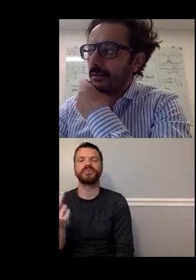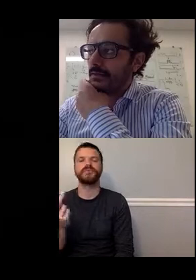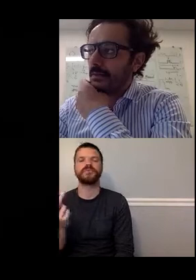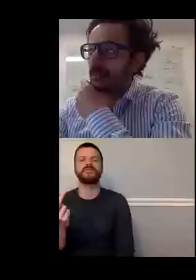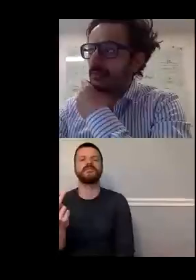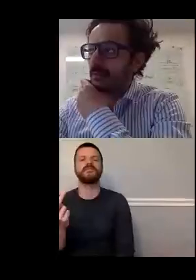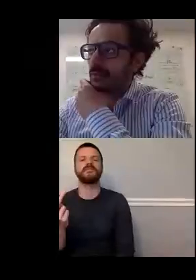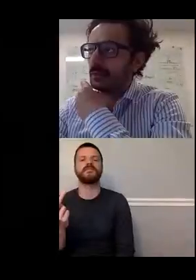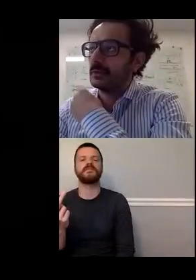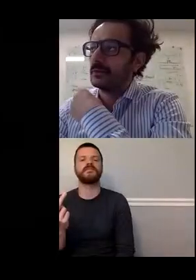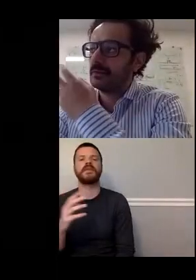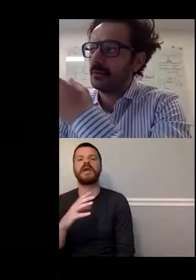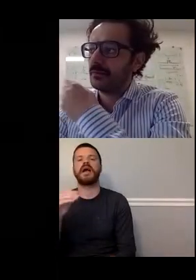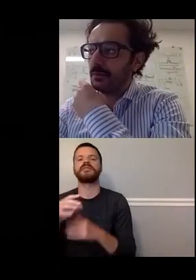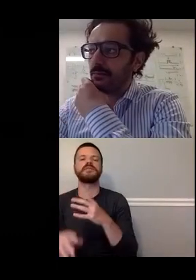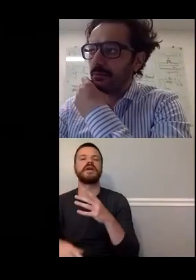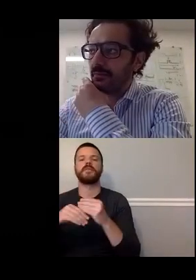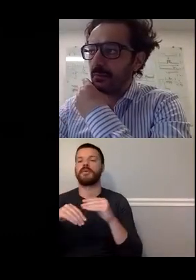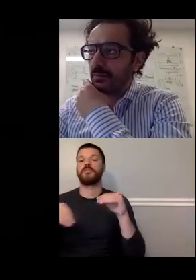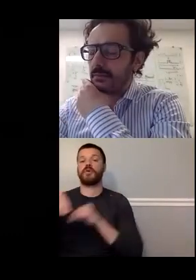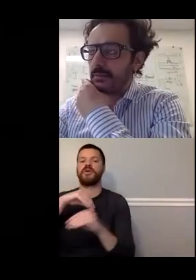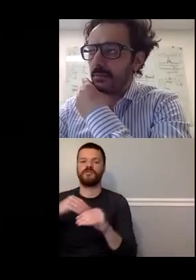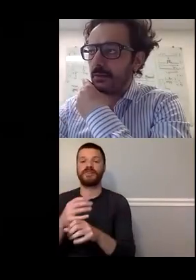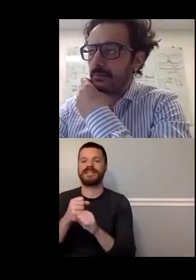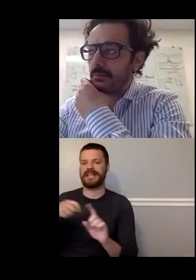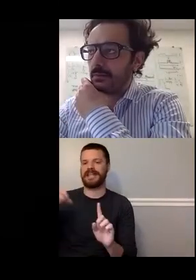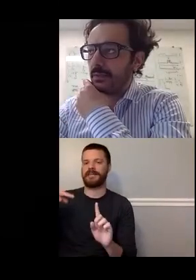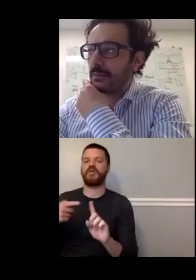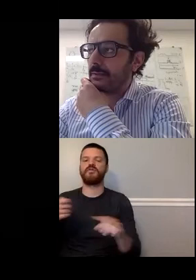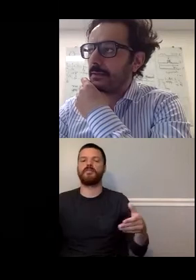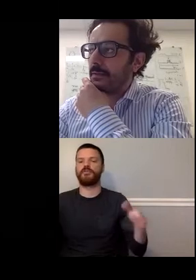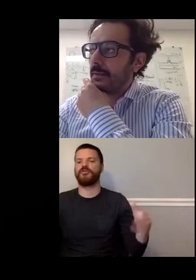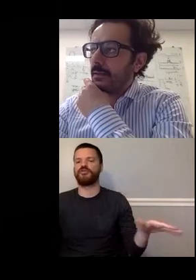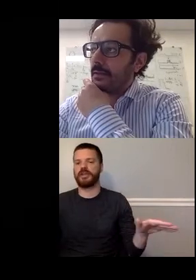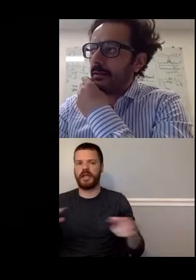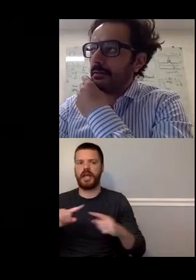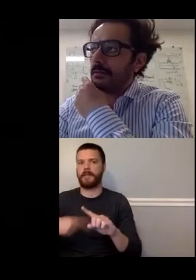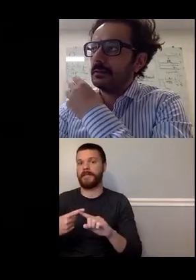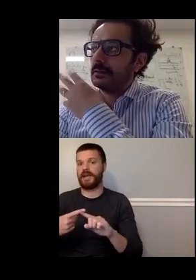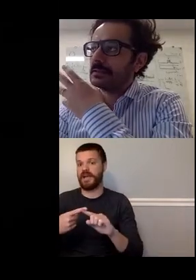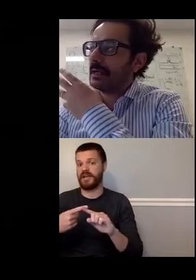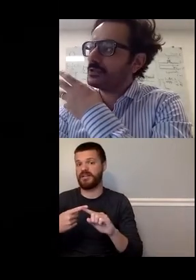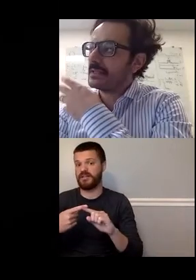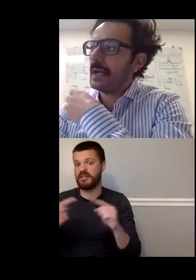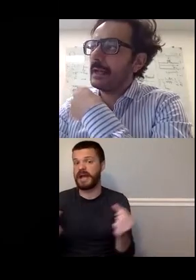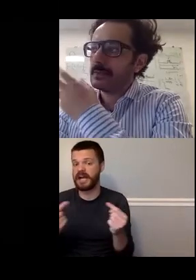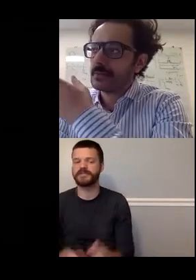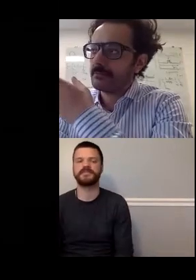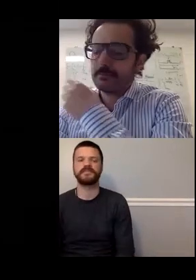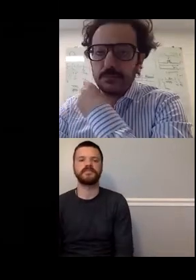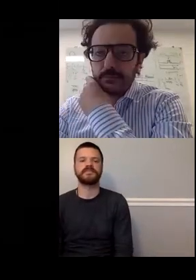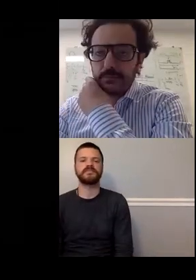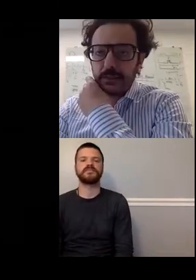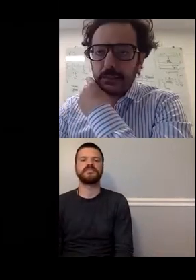and supplementary motor area receive also input from the periphery about pain. The slide just